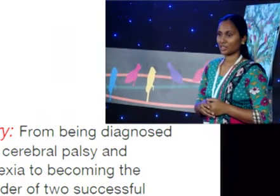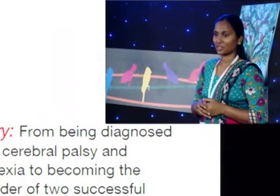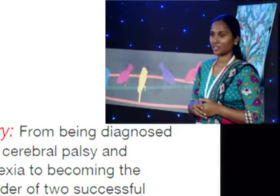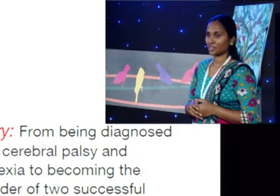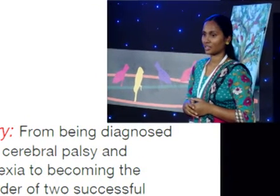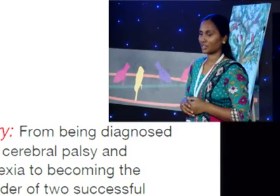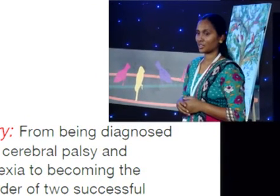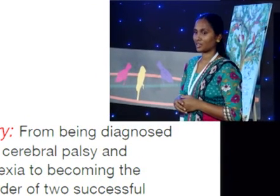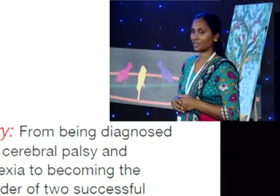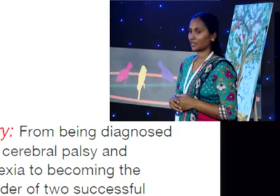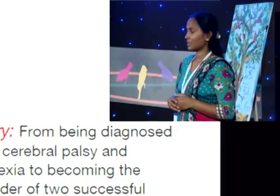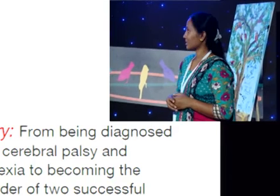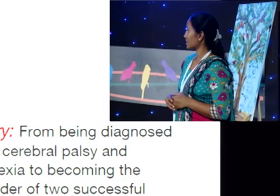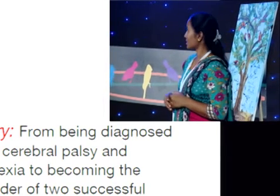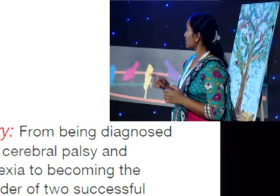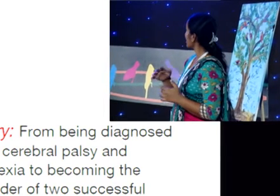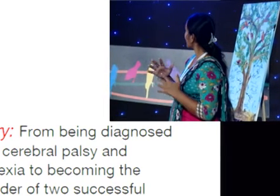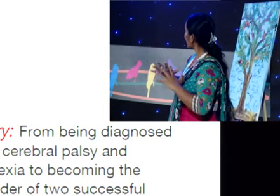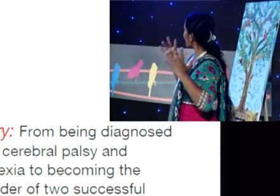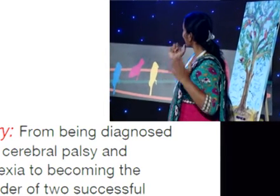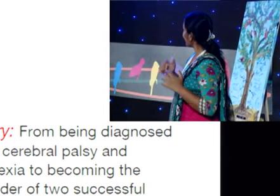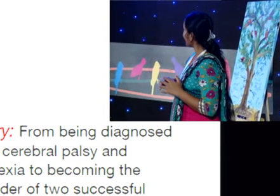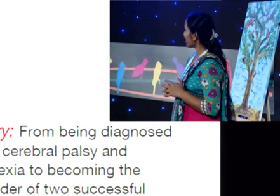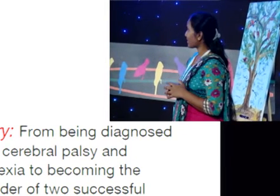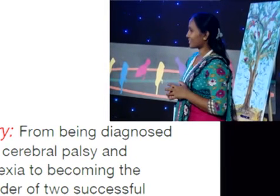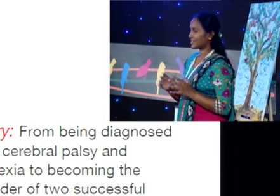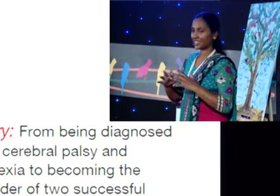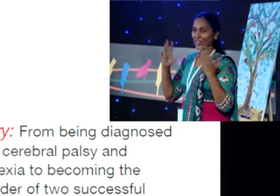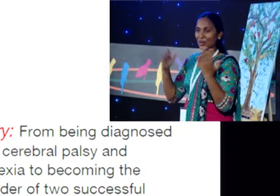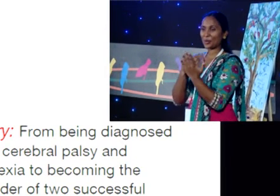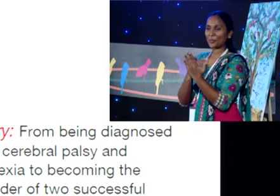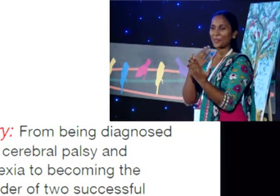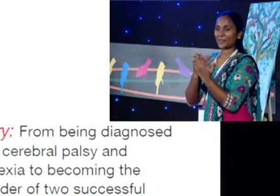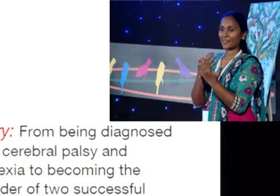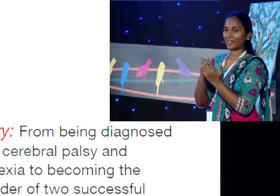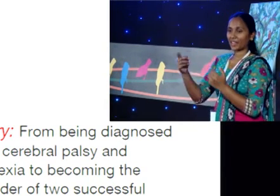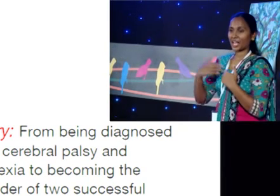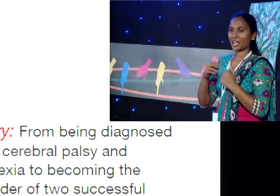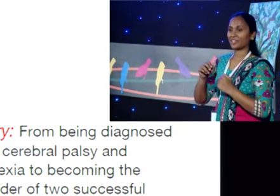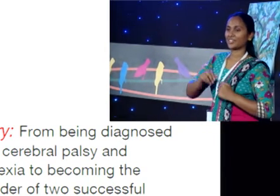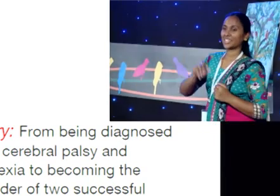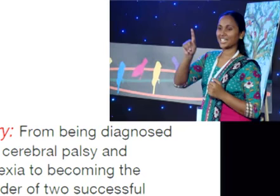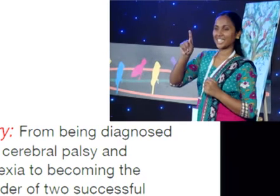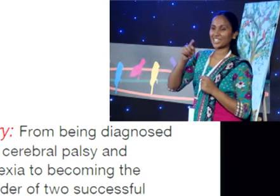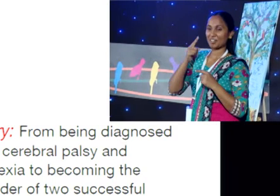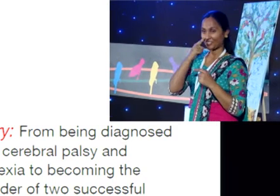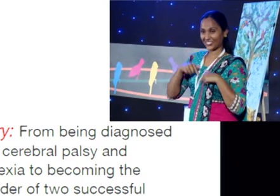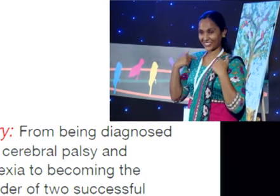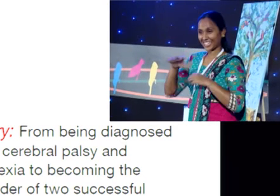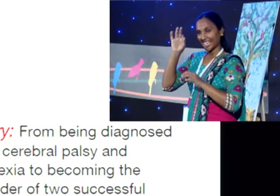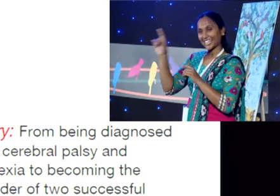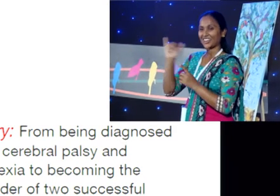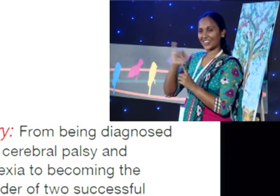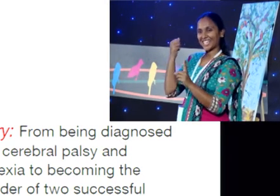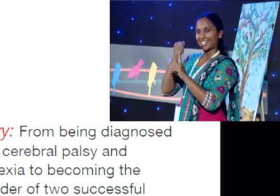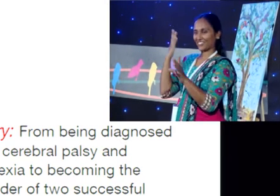He's got a whole lot of proposals. So we're not only just driving social impact, we're also driving matrimony impact.